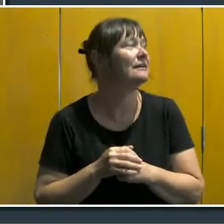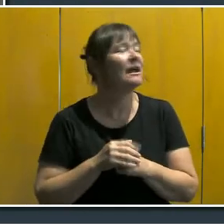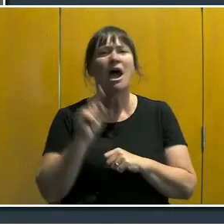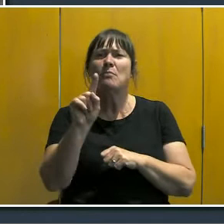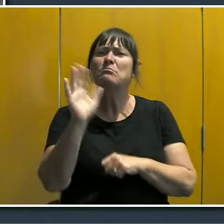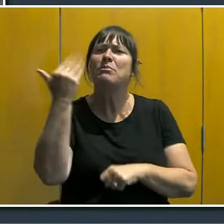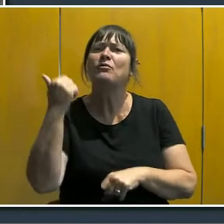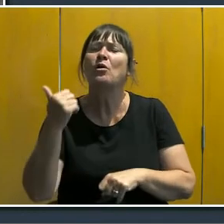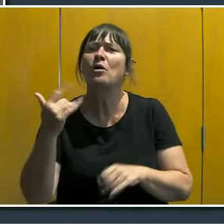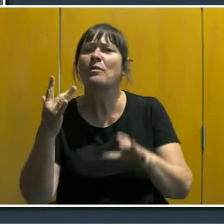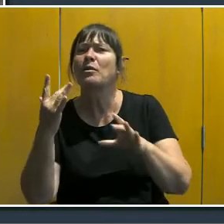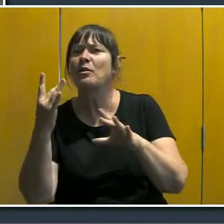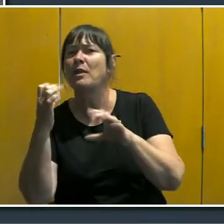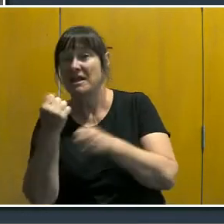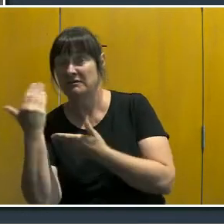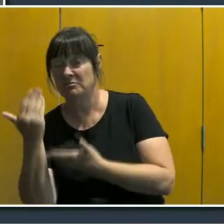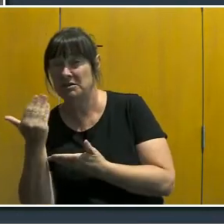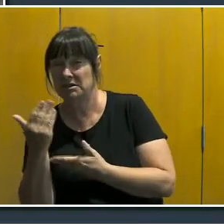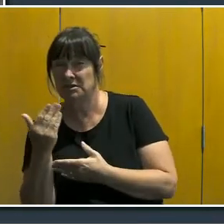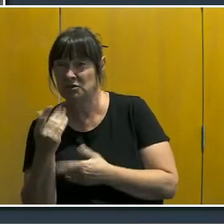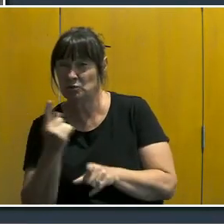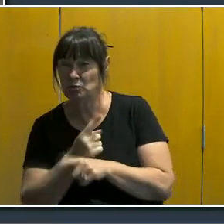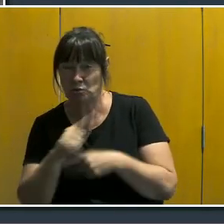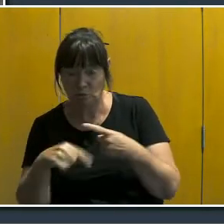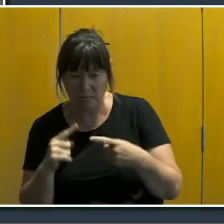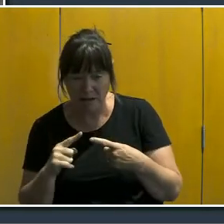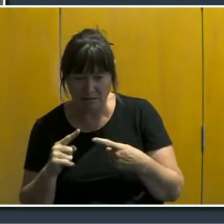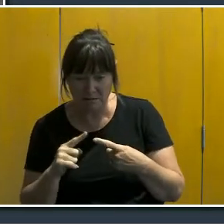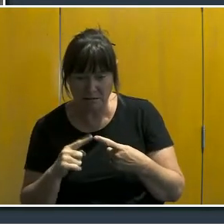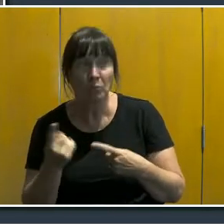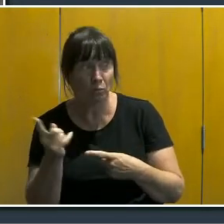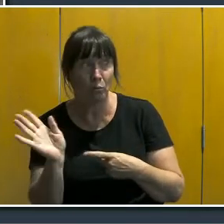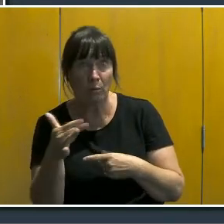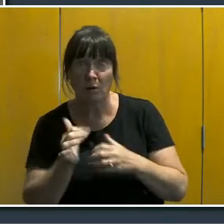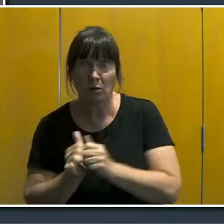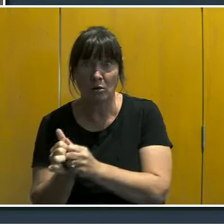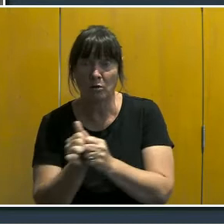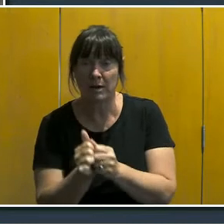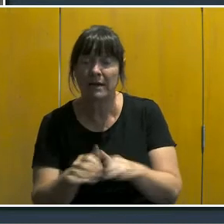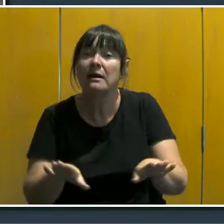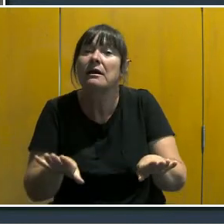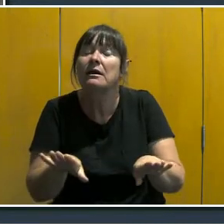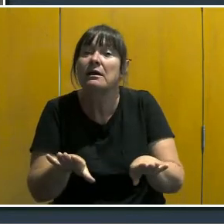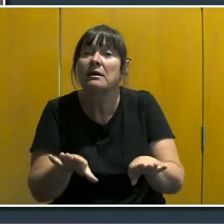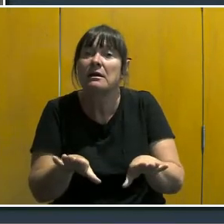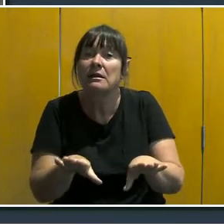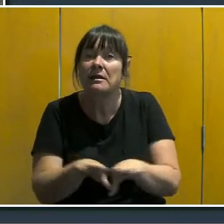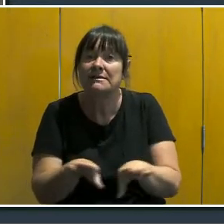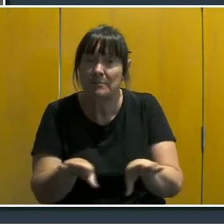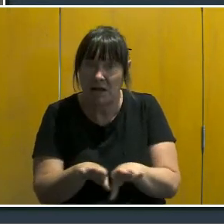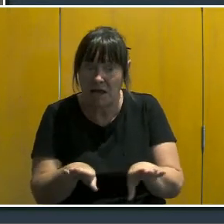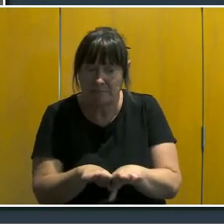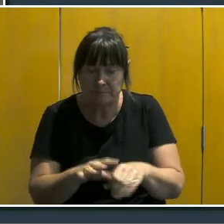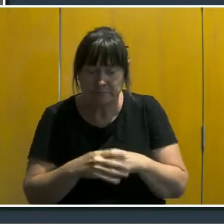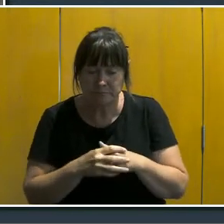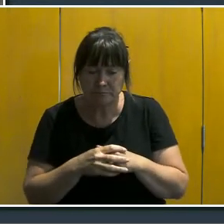it nearing the end of your submission, and I think everyone would agree they're dissimilar residential properties to